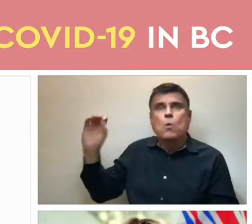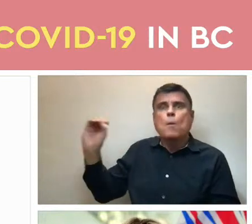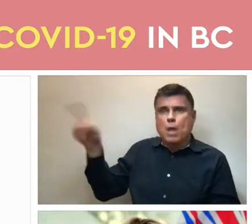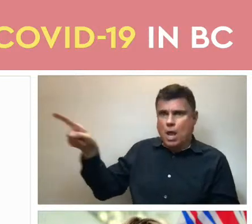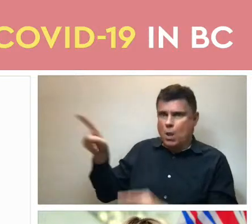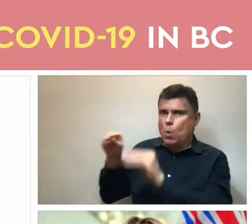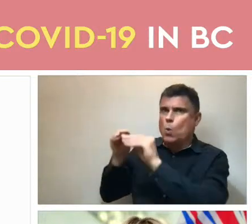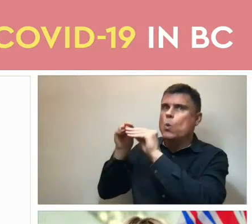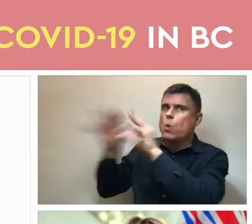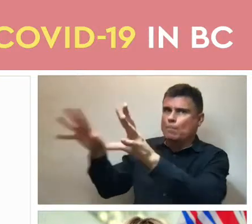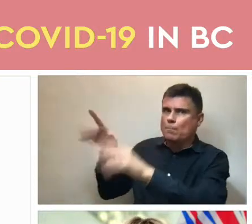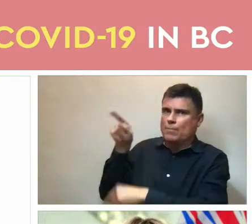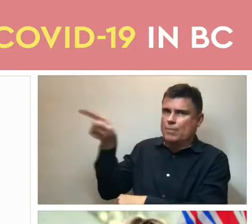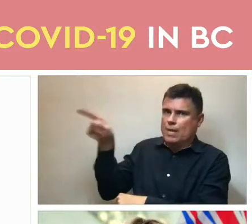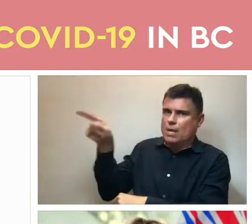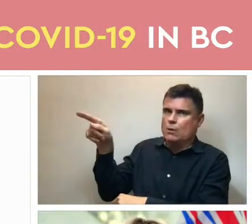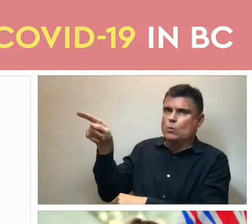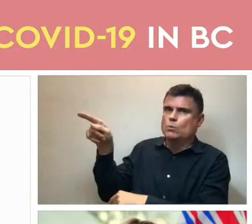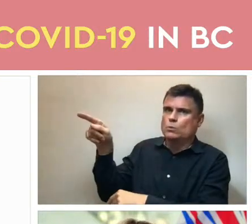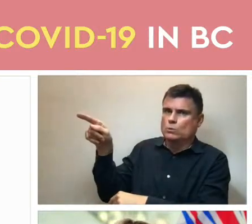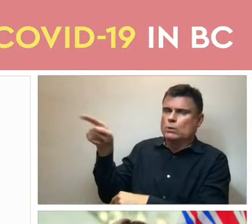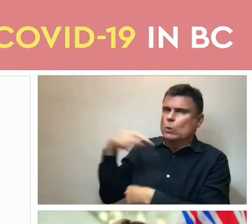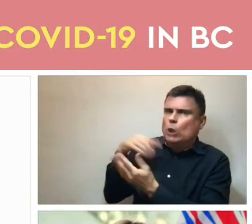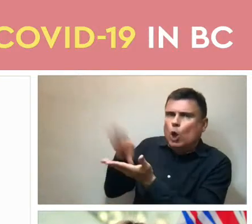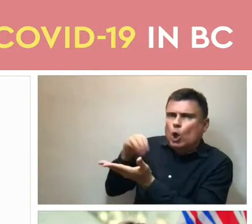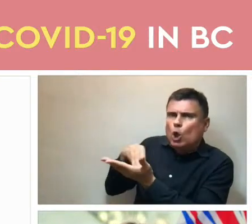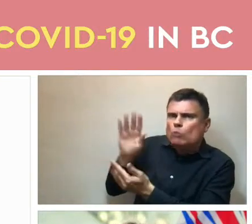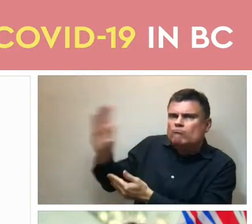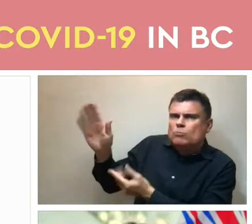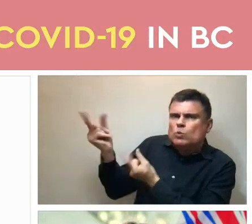and we're getting more and more information of who's been infected.